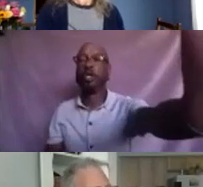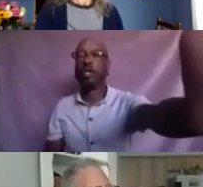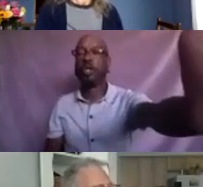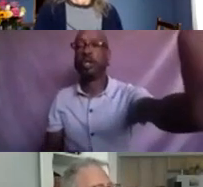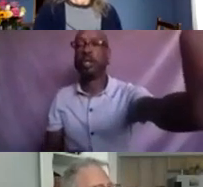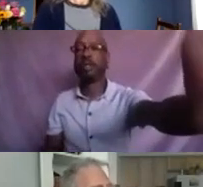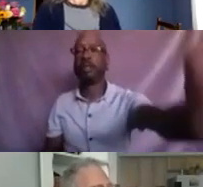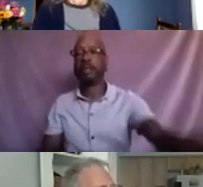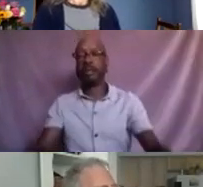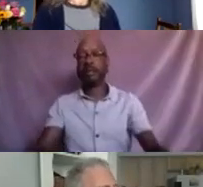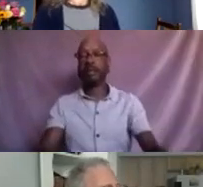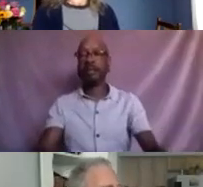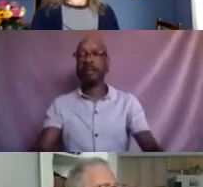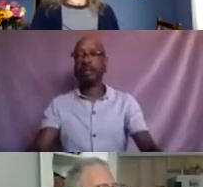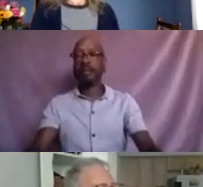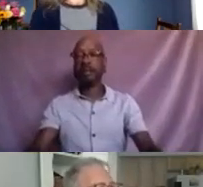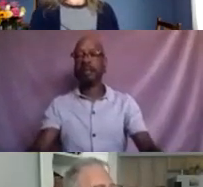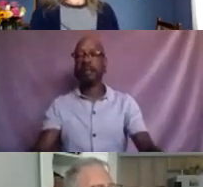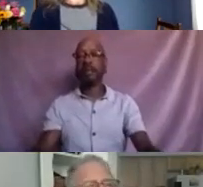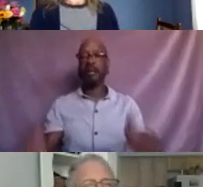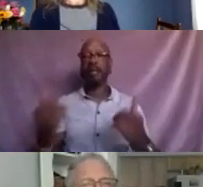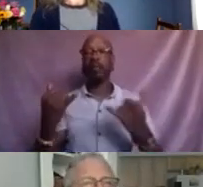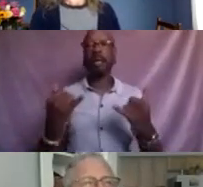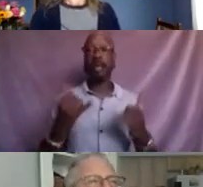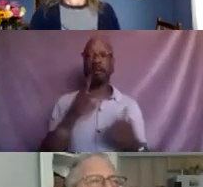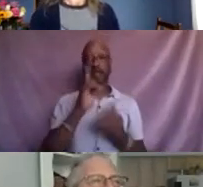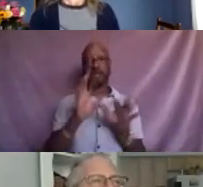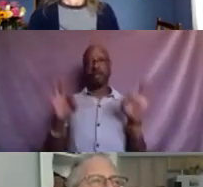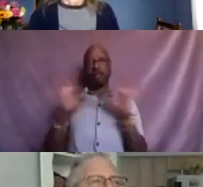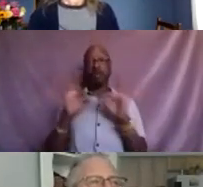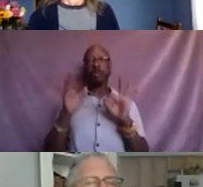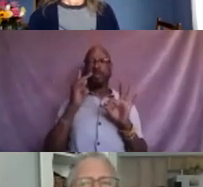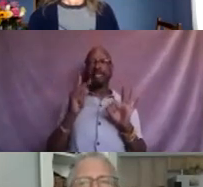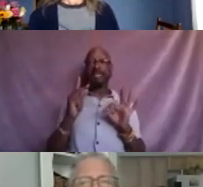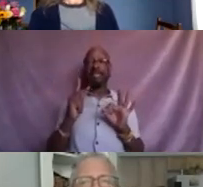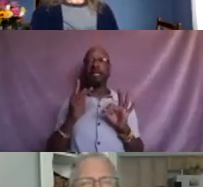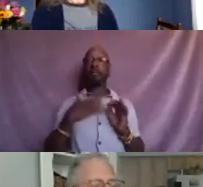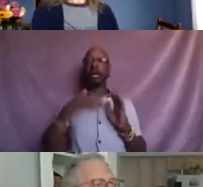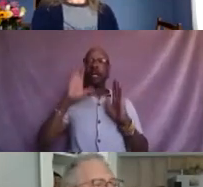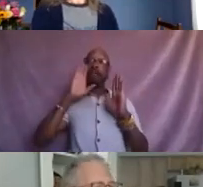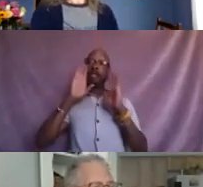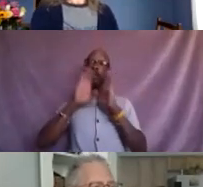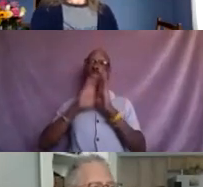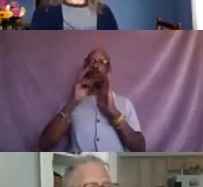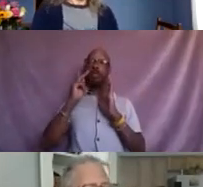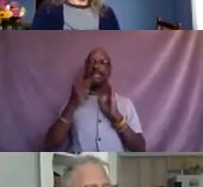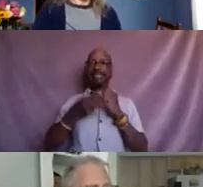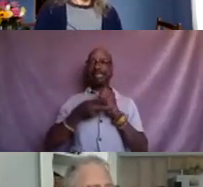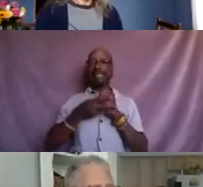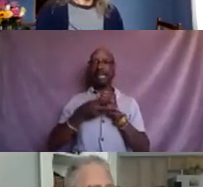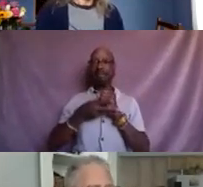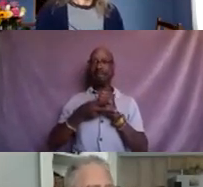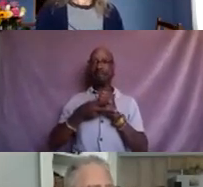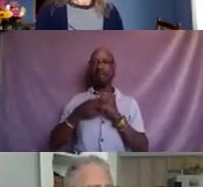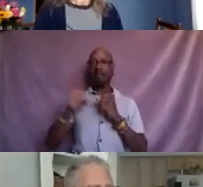Okay. And then at this point in time, it's really important. You'll see up in the corner of my picture, there's a big save button. You'll need to click the save